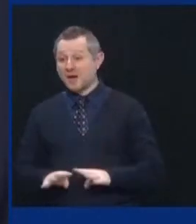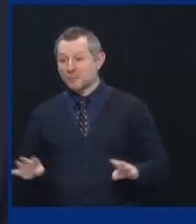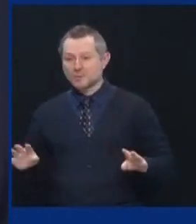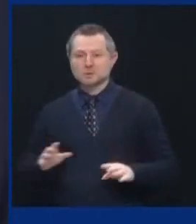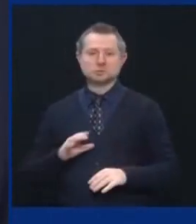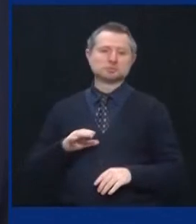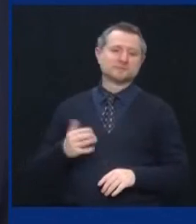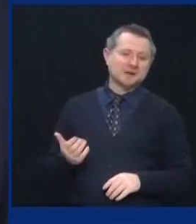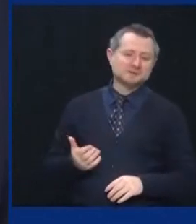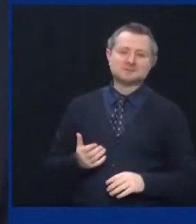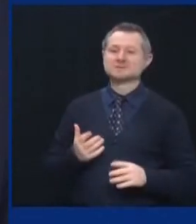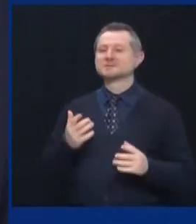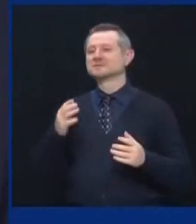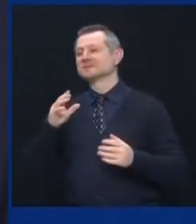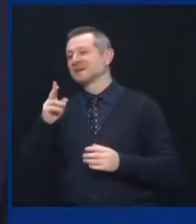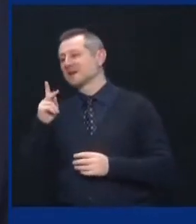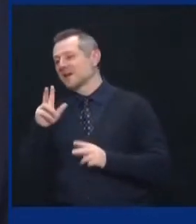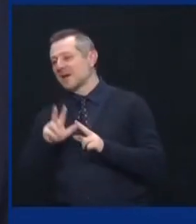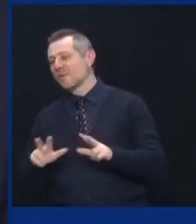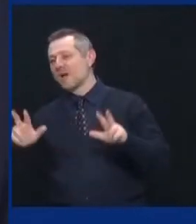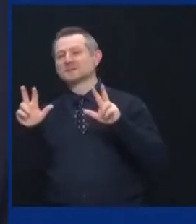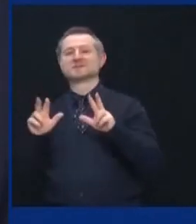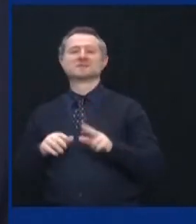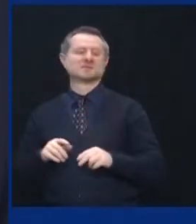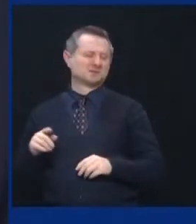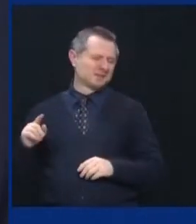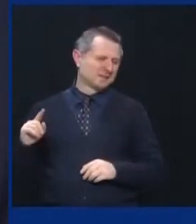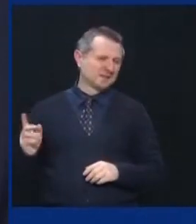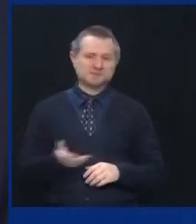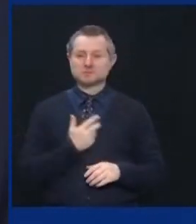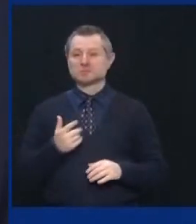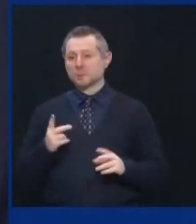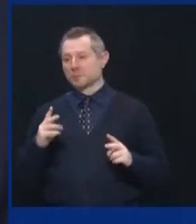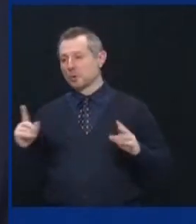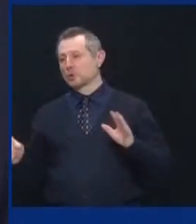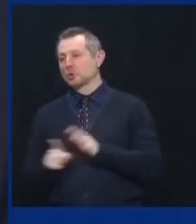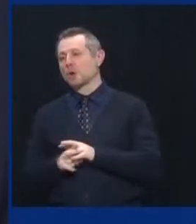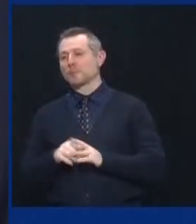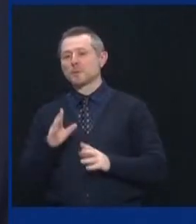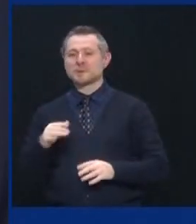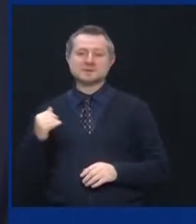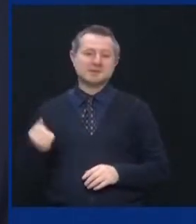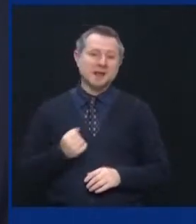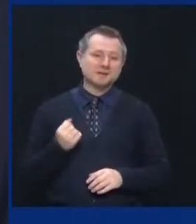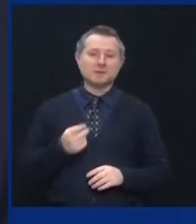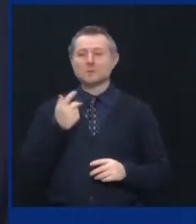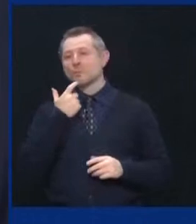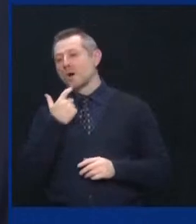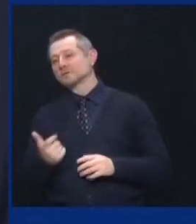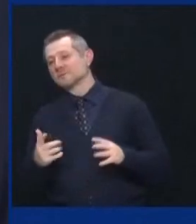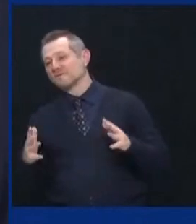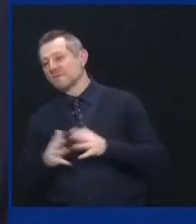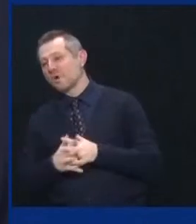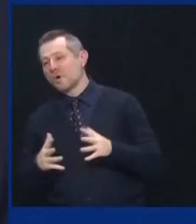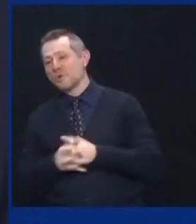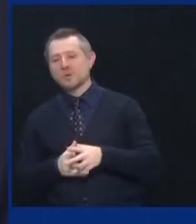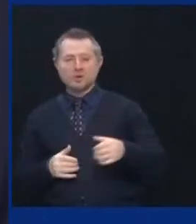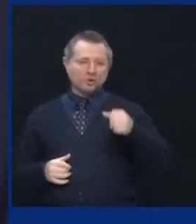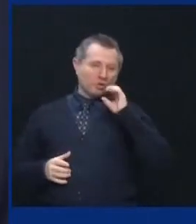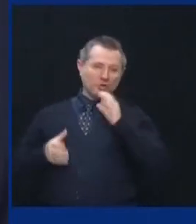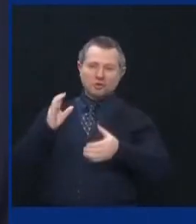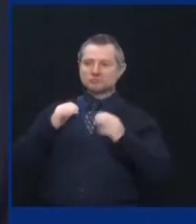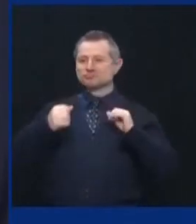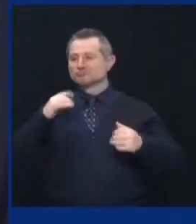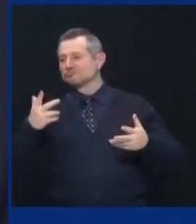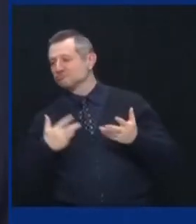Kwanzaa. It's coming from people coming over on a Saturday to watch the Buffalo Bills game. It's coming from people